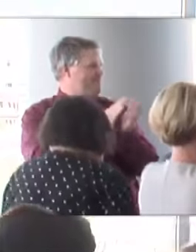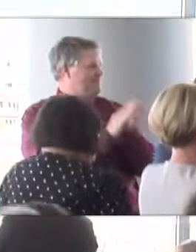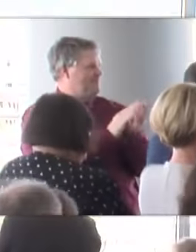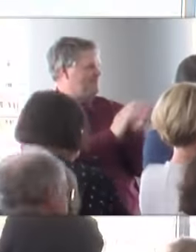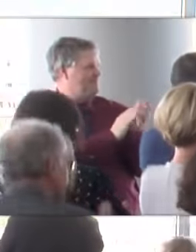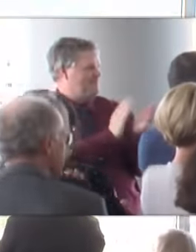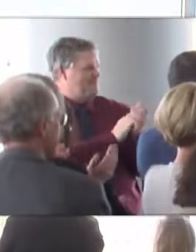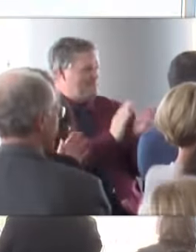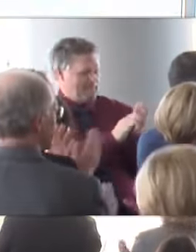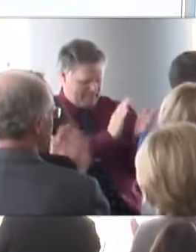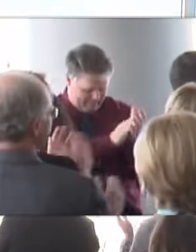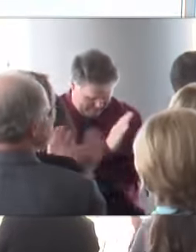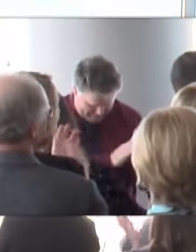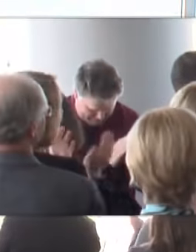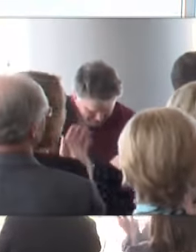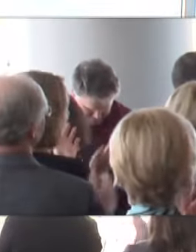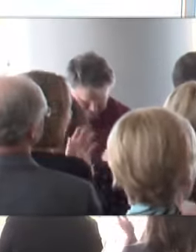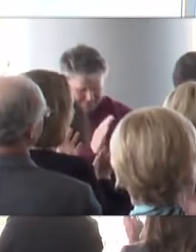Thank you